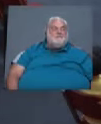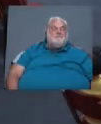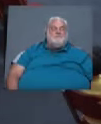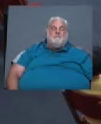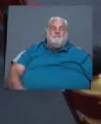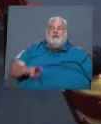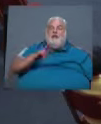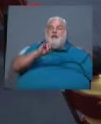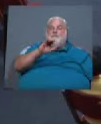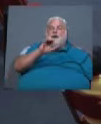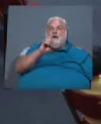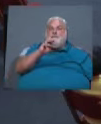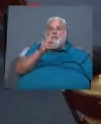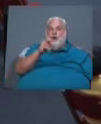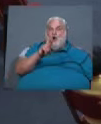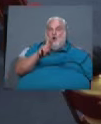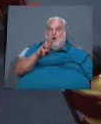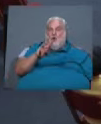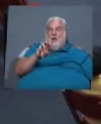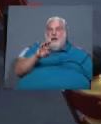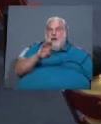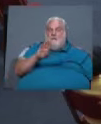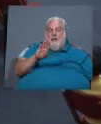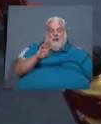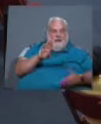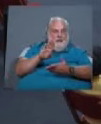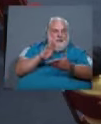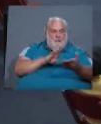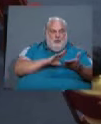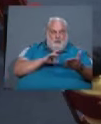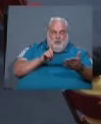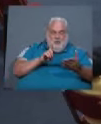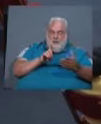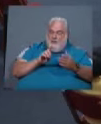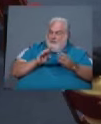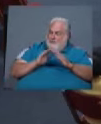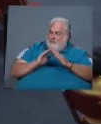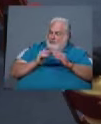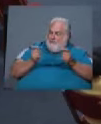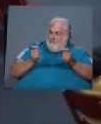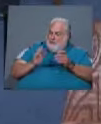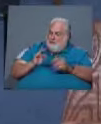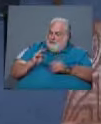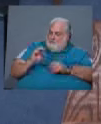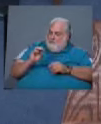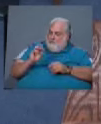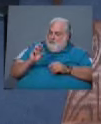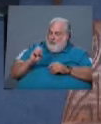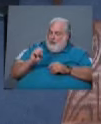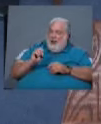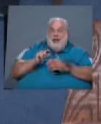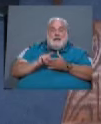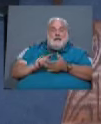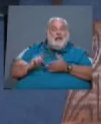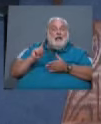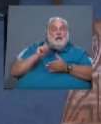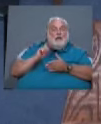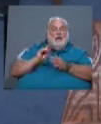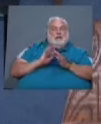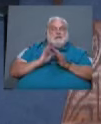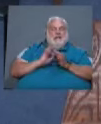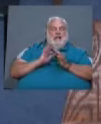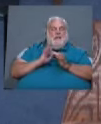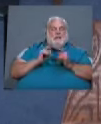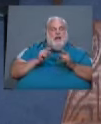Vice Mayor Webb, board members, City Manager Moore. There were some statements made last week concerning the